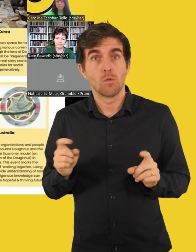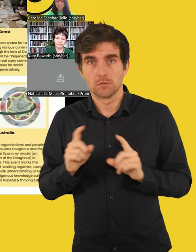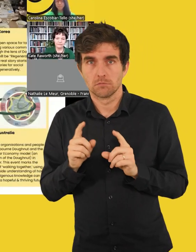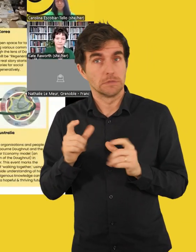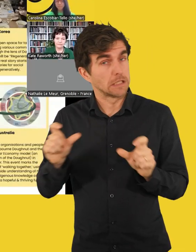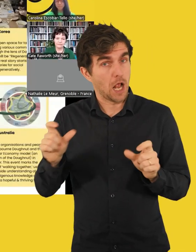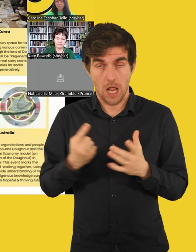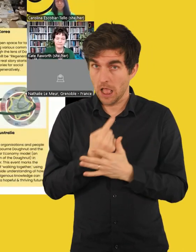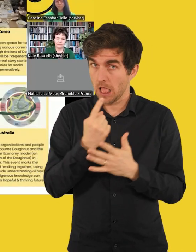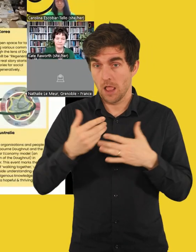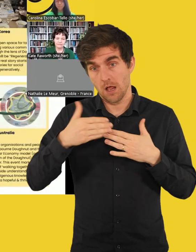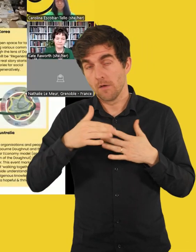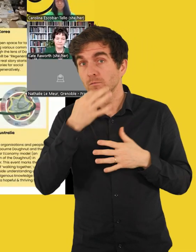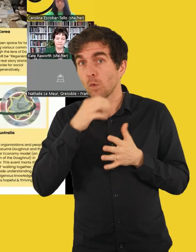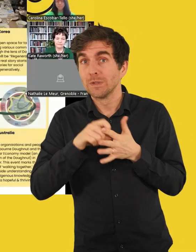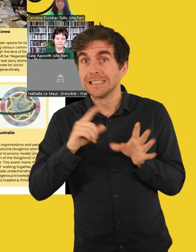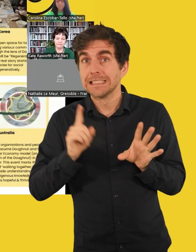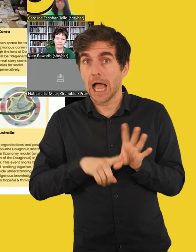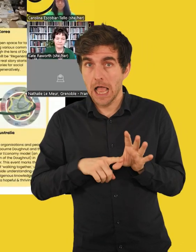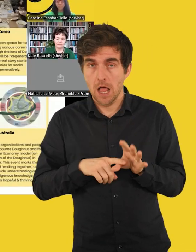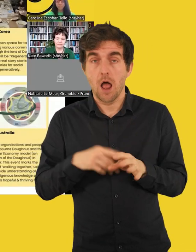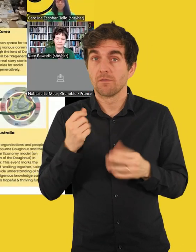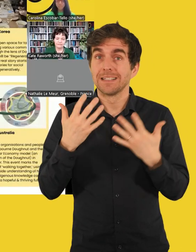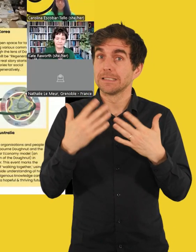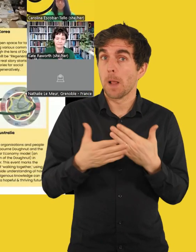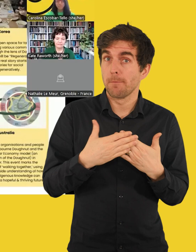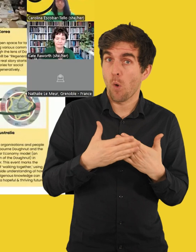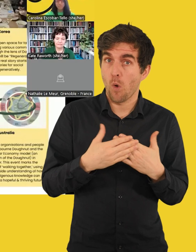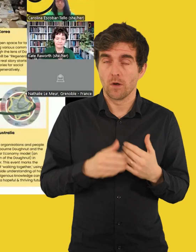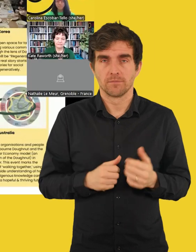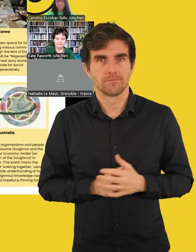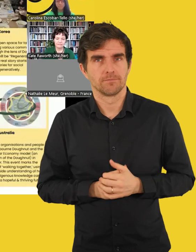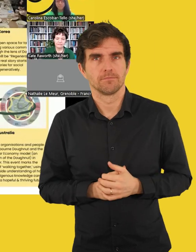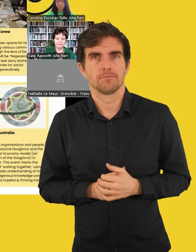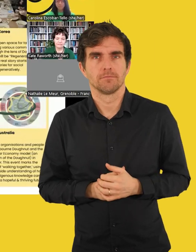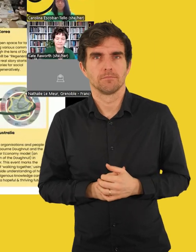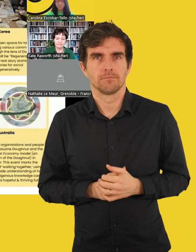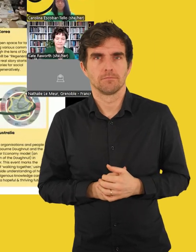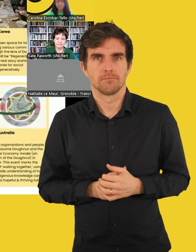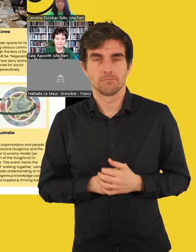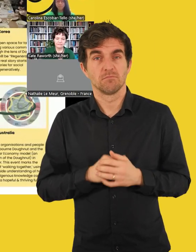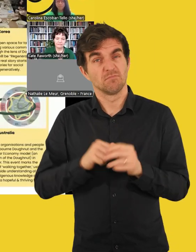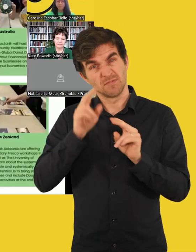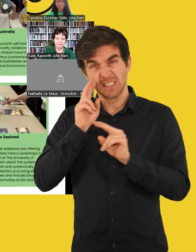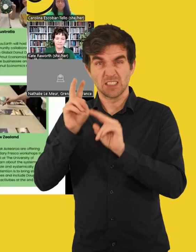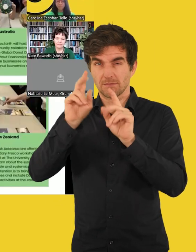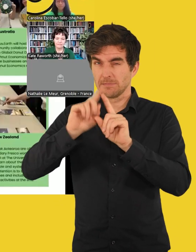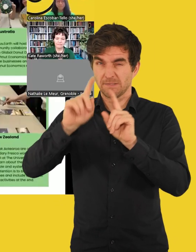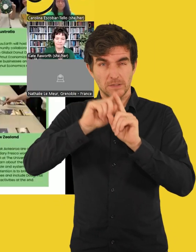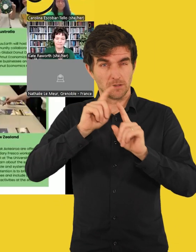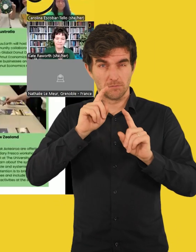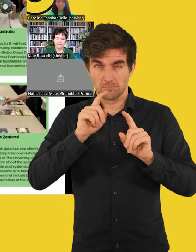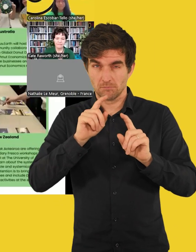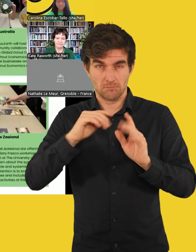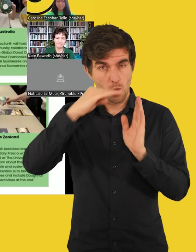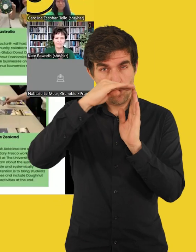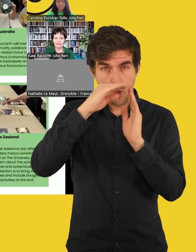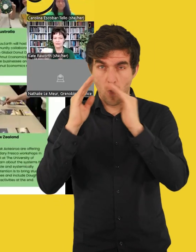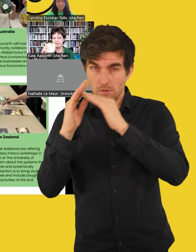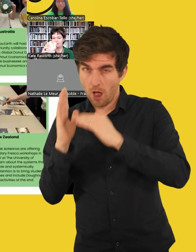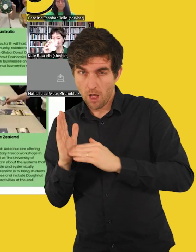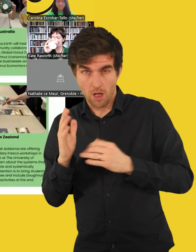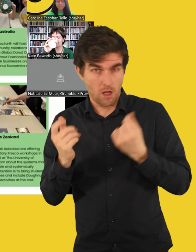case studies of local action that are happening over the next few days. And here are 10 more, and you can just see all of